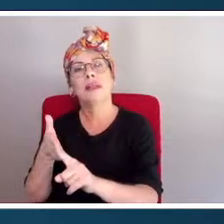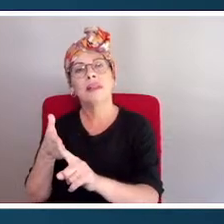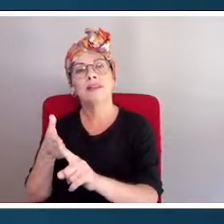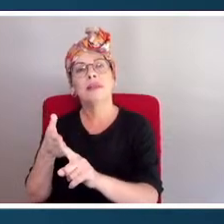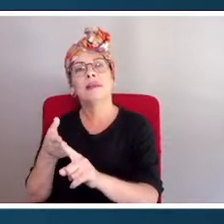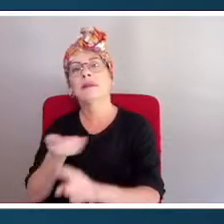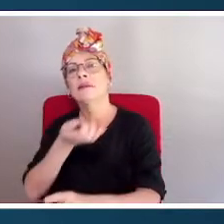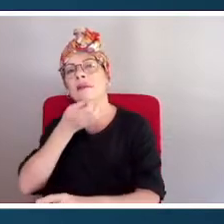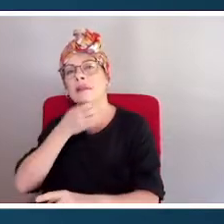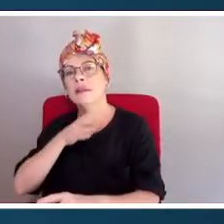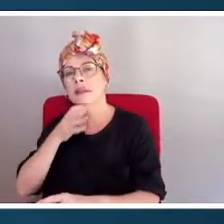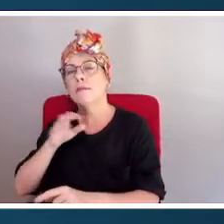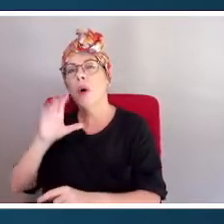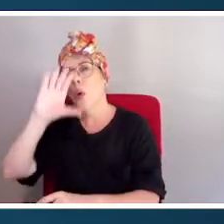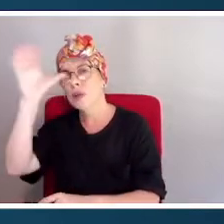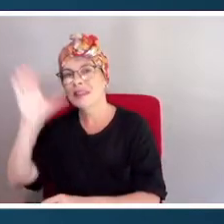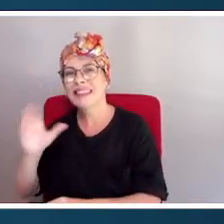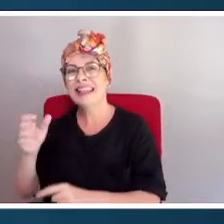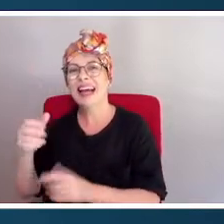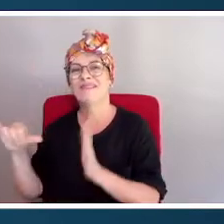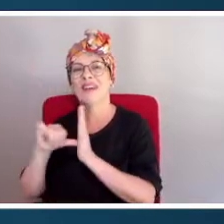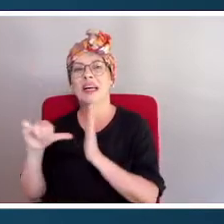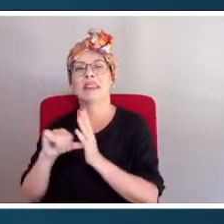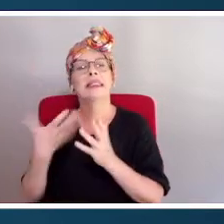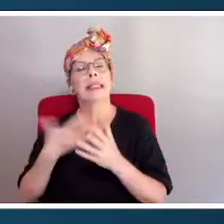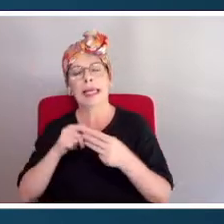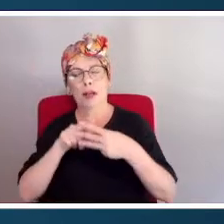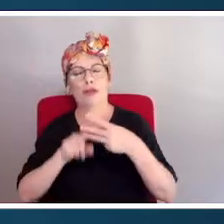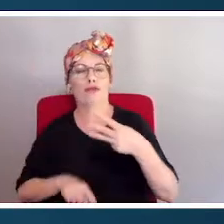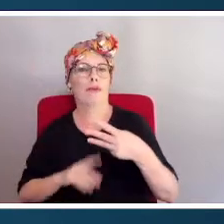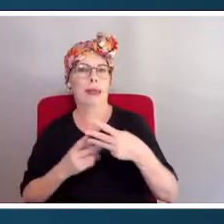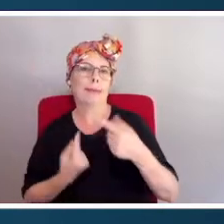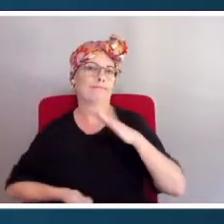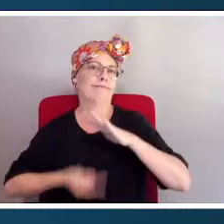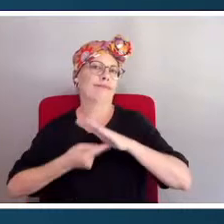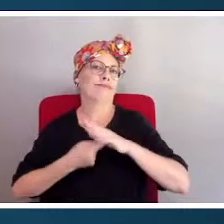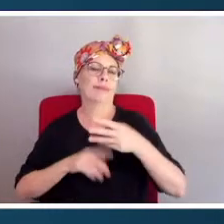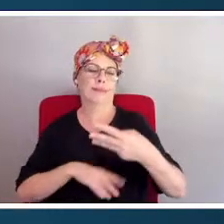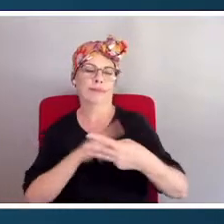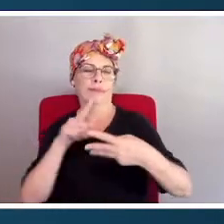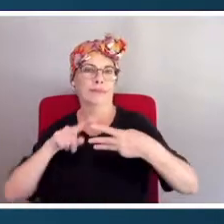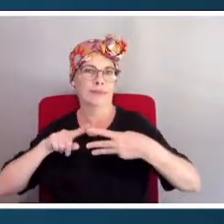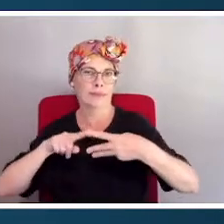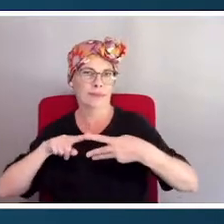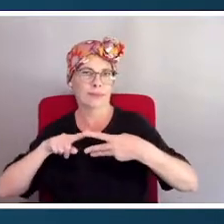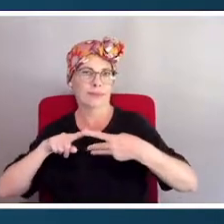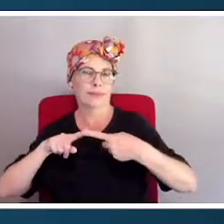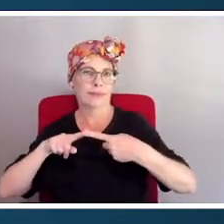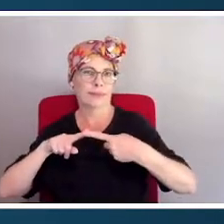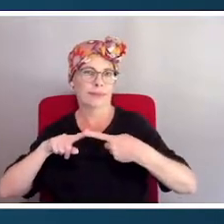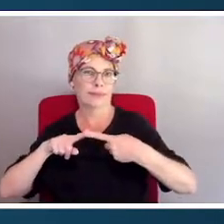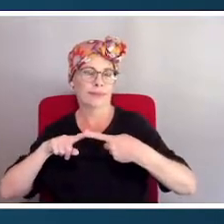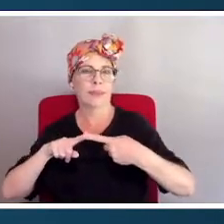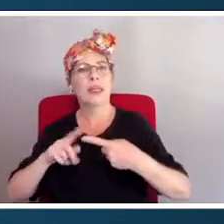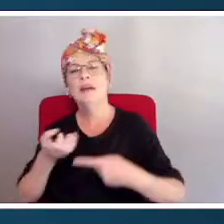elements. First, they should be, or the small states should be able